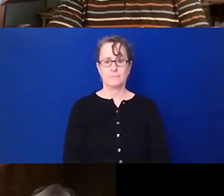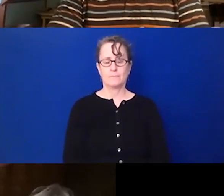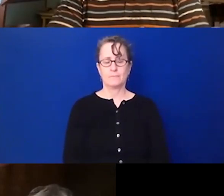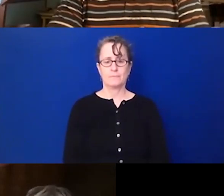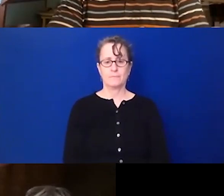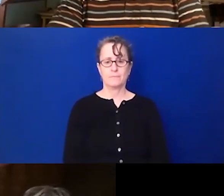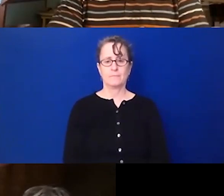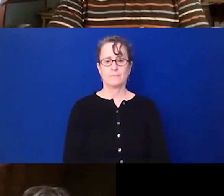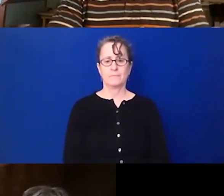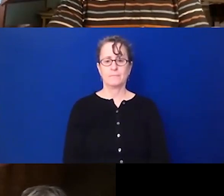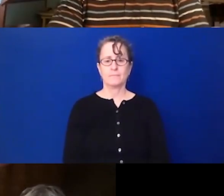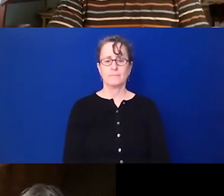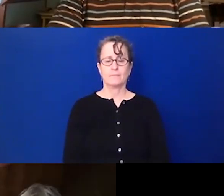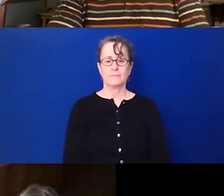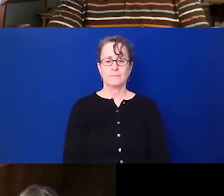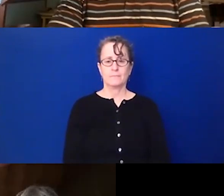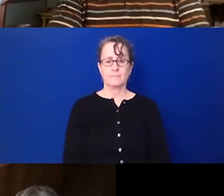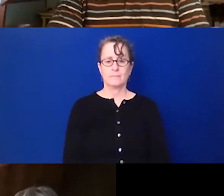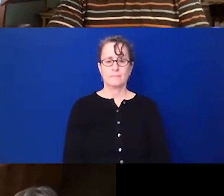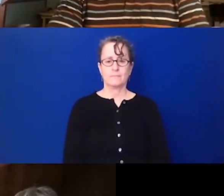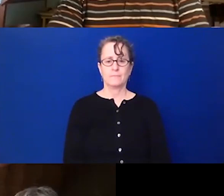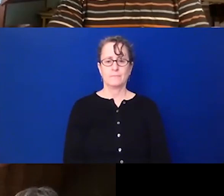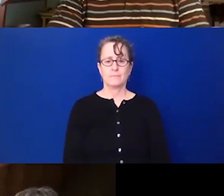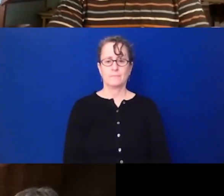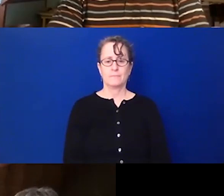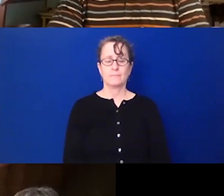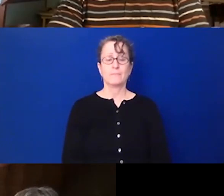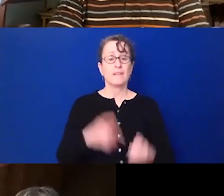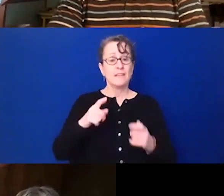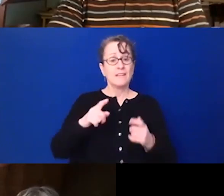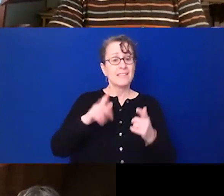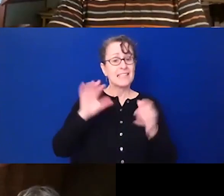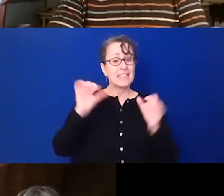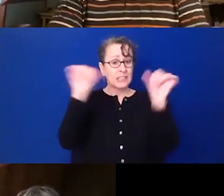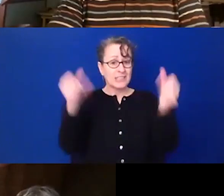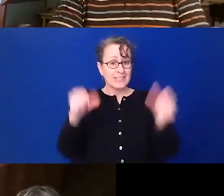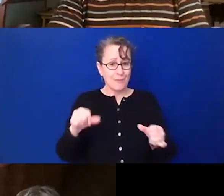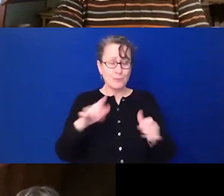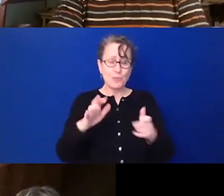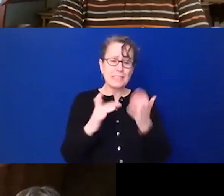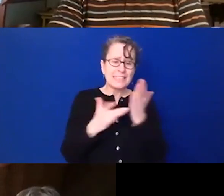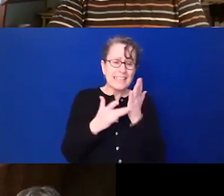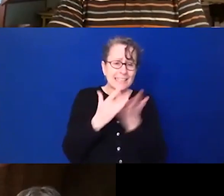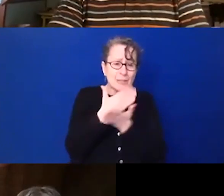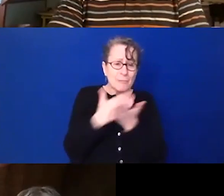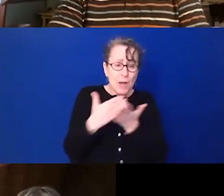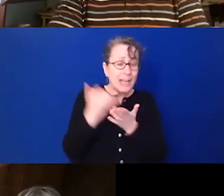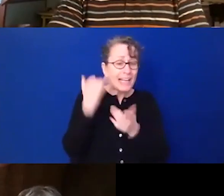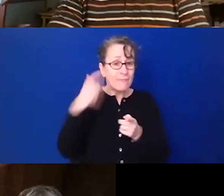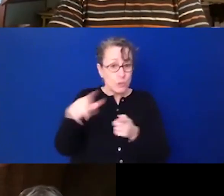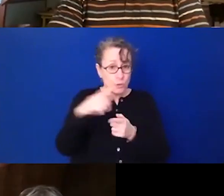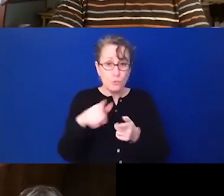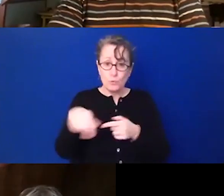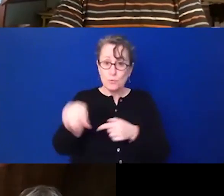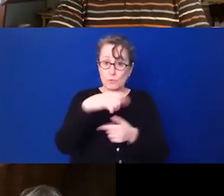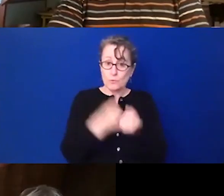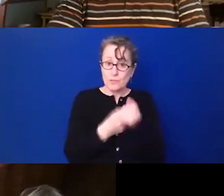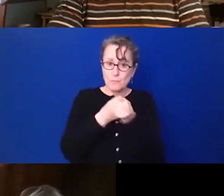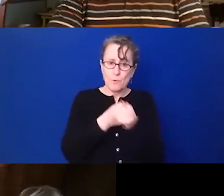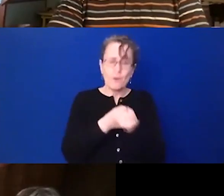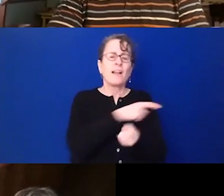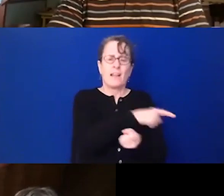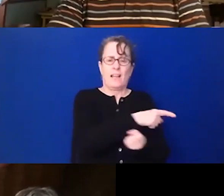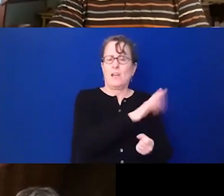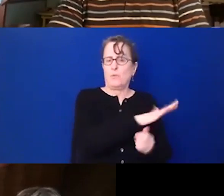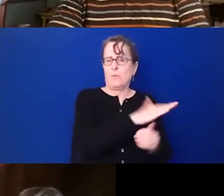the technical aspects of this project, if you so approve. And so we are